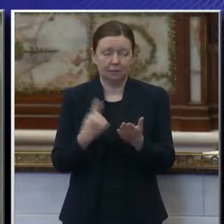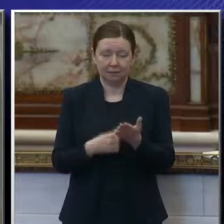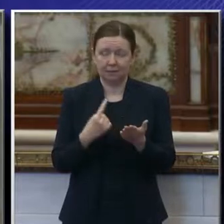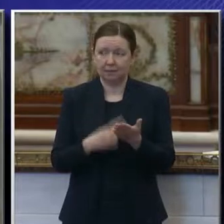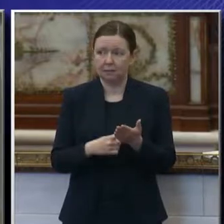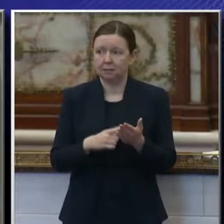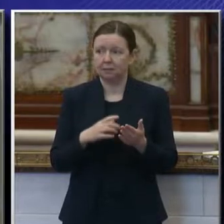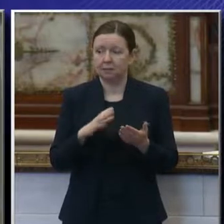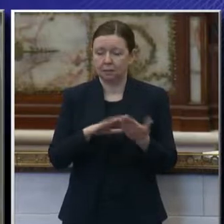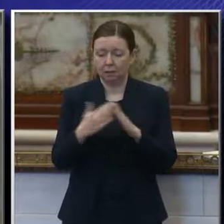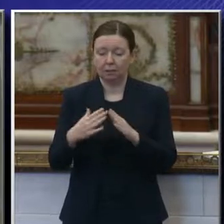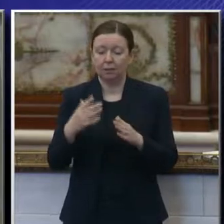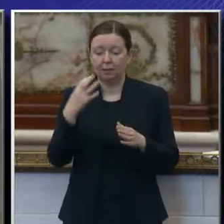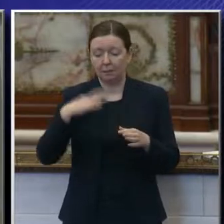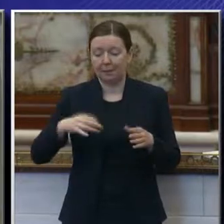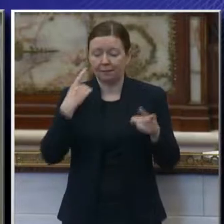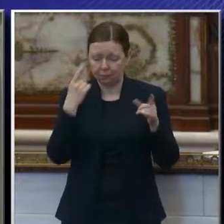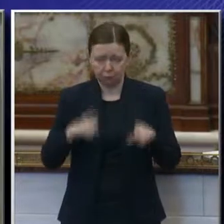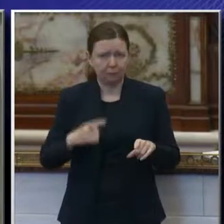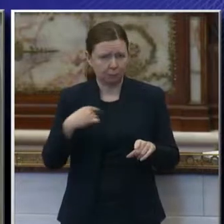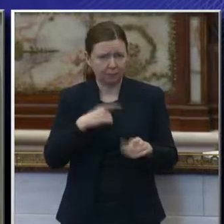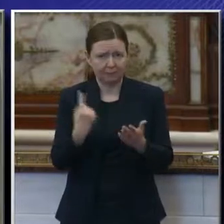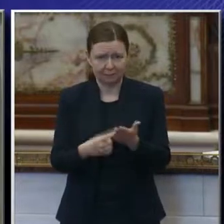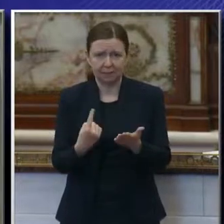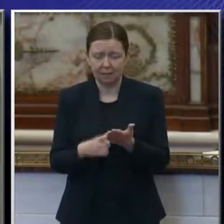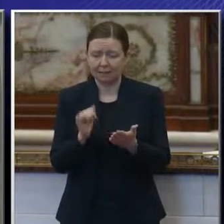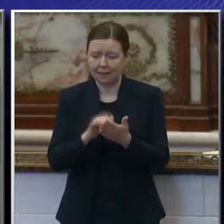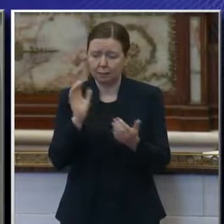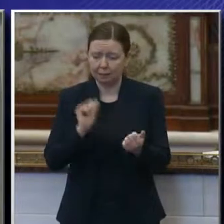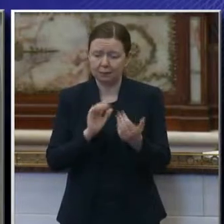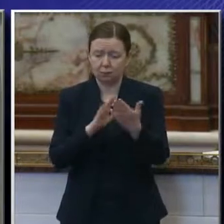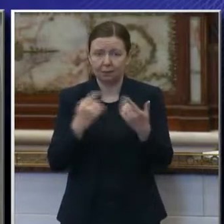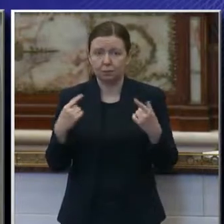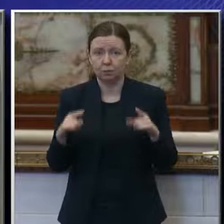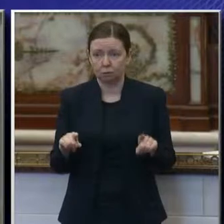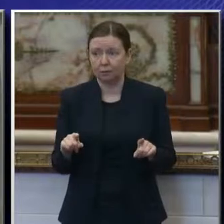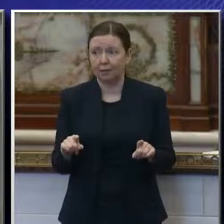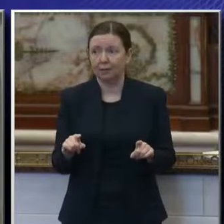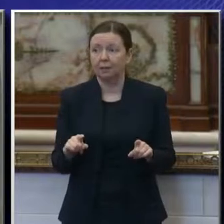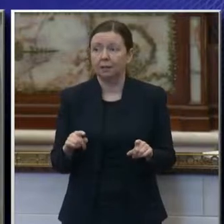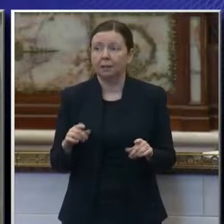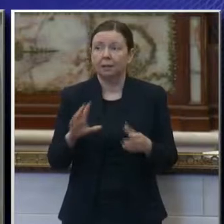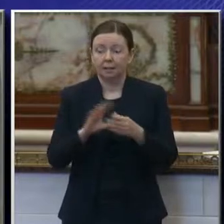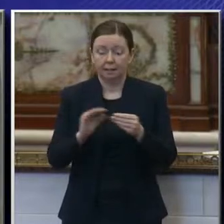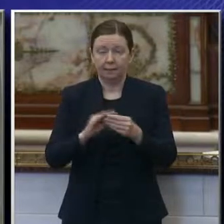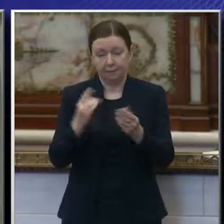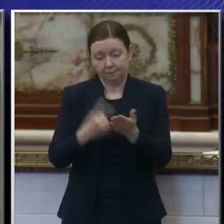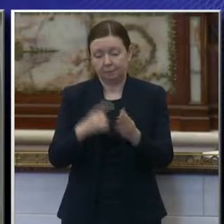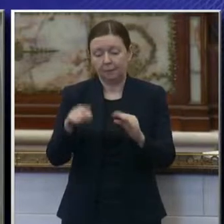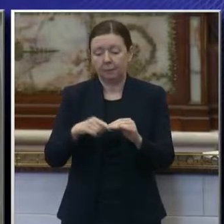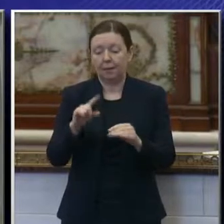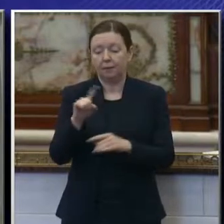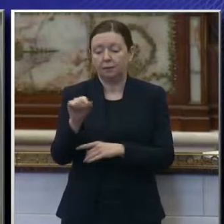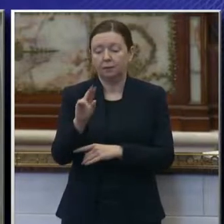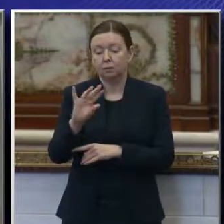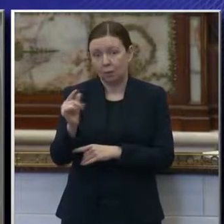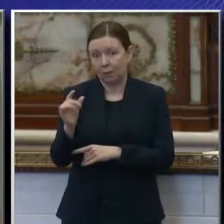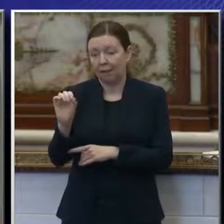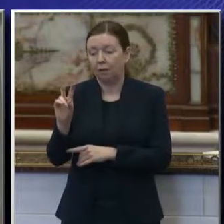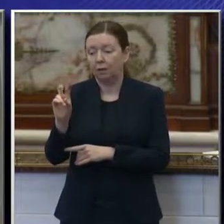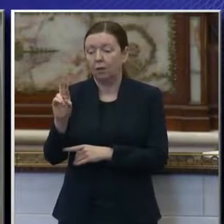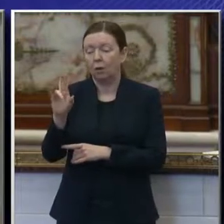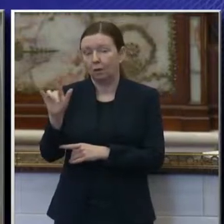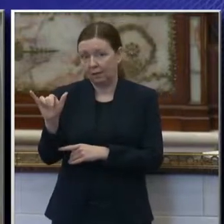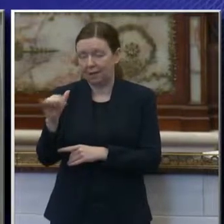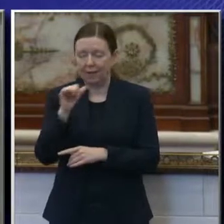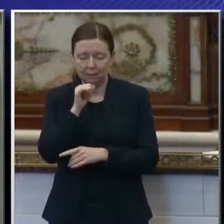the community benefits agreement has come up in discussion, and that will be addressed during the hearing on the zoning overlay district. I don't think there'll be issues